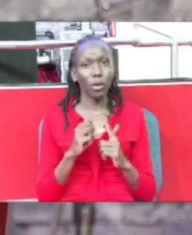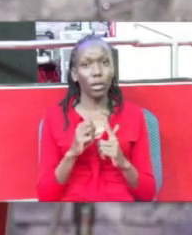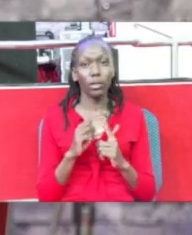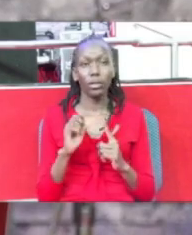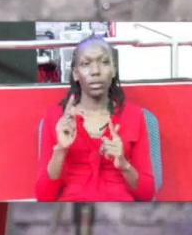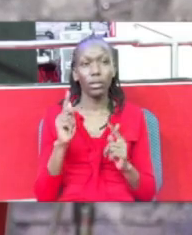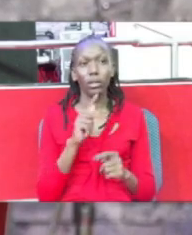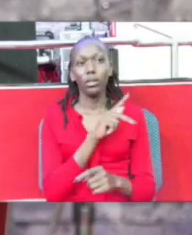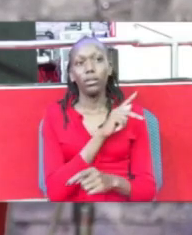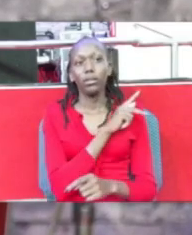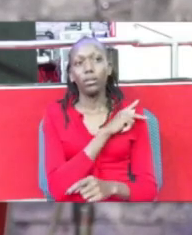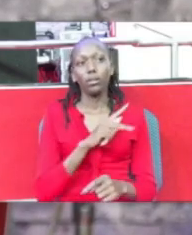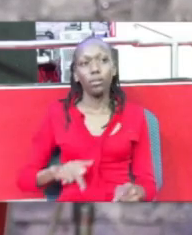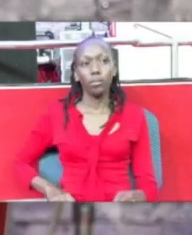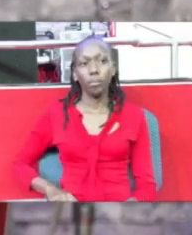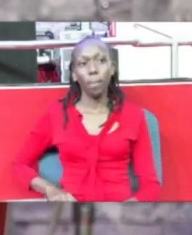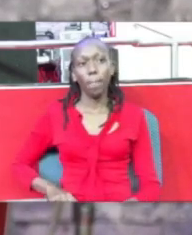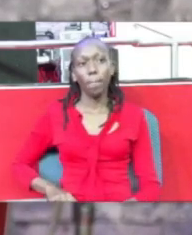chapter number